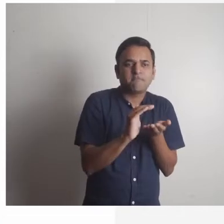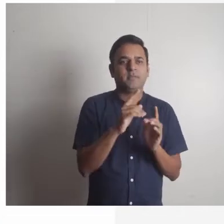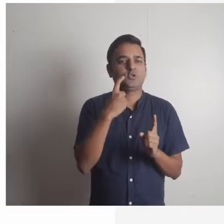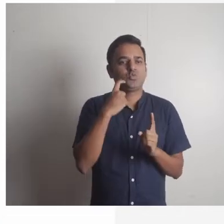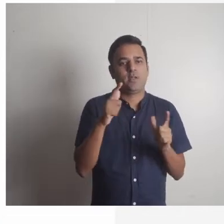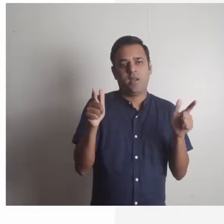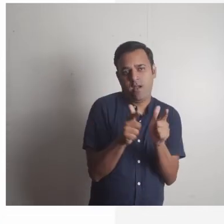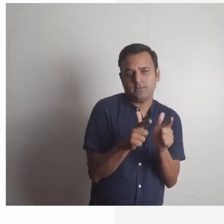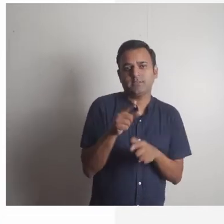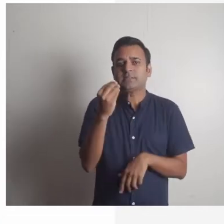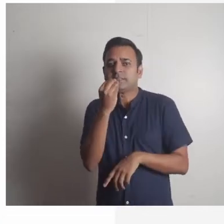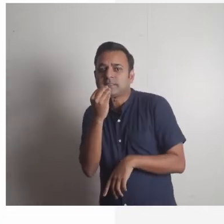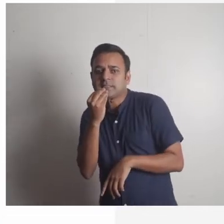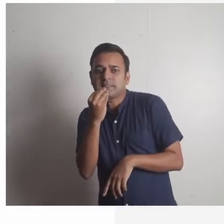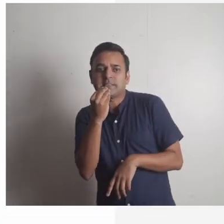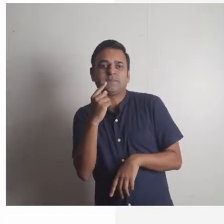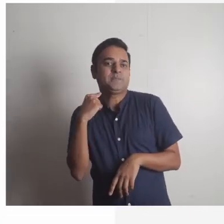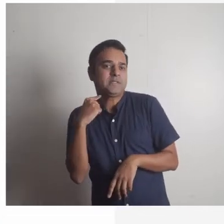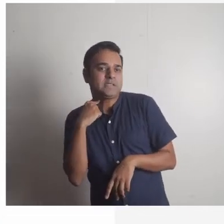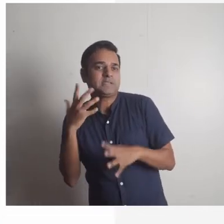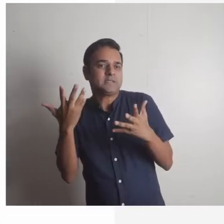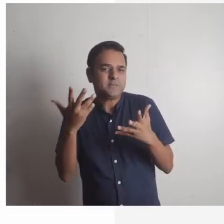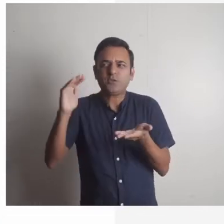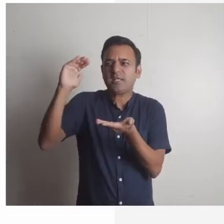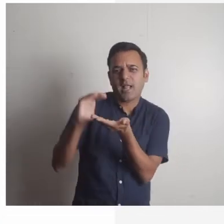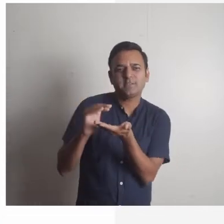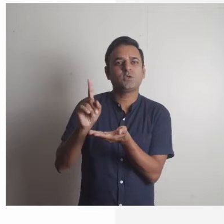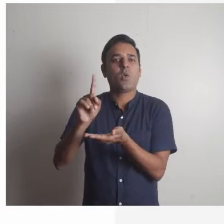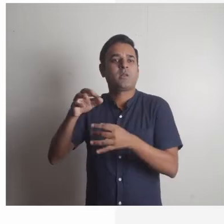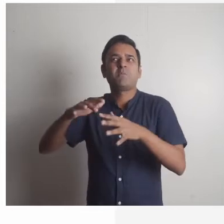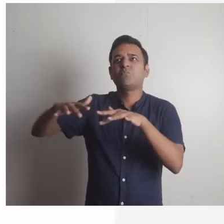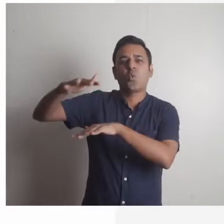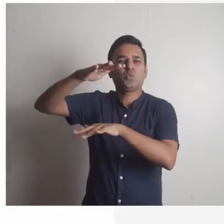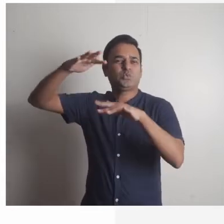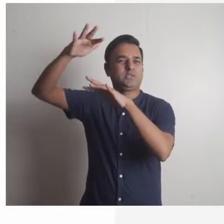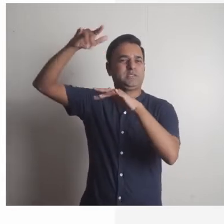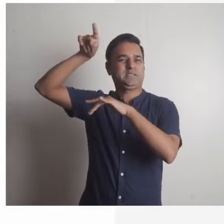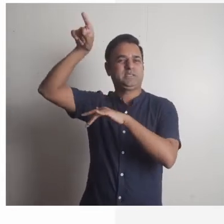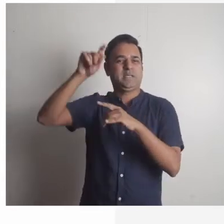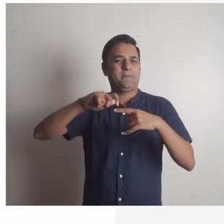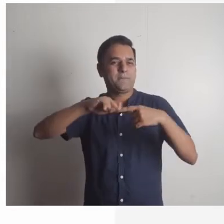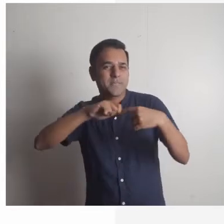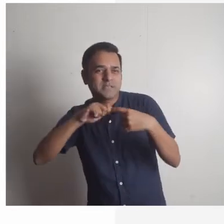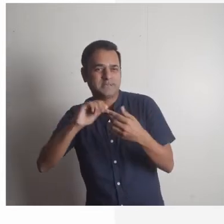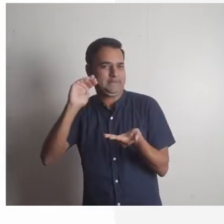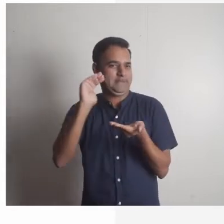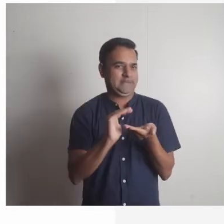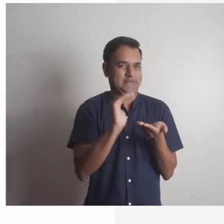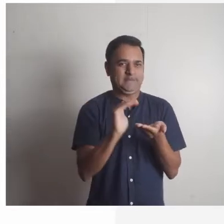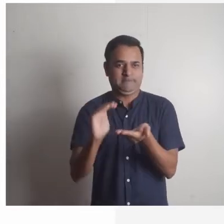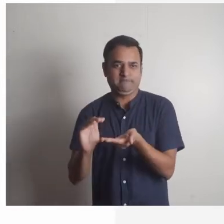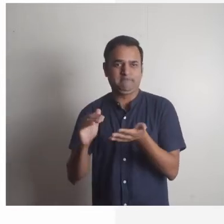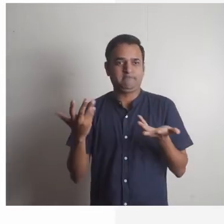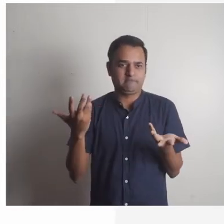The reality is it's an and need. All of these things are necessary because it's about systems change. So one set